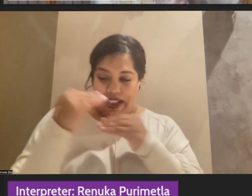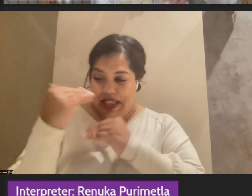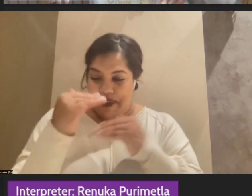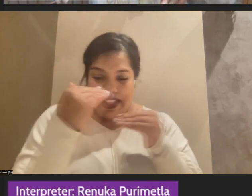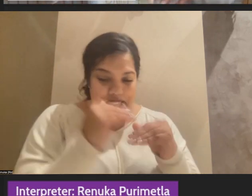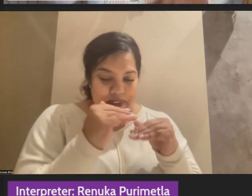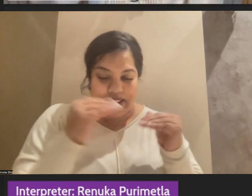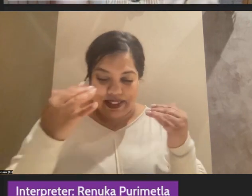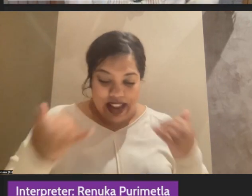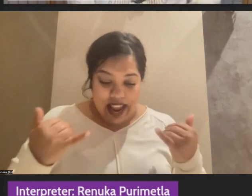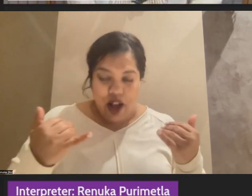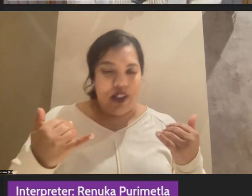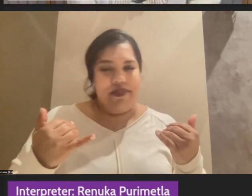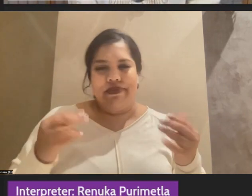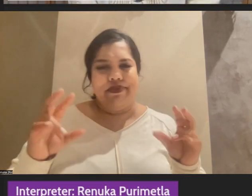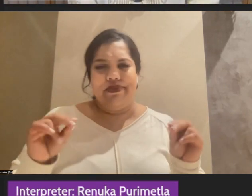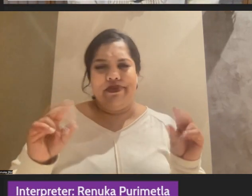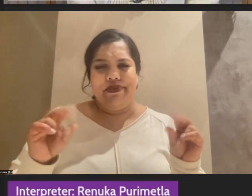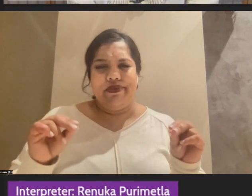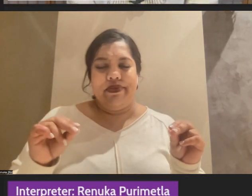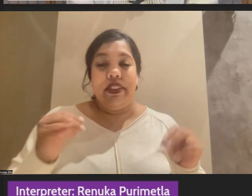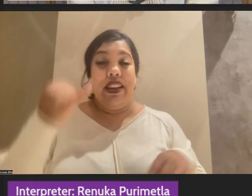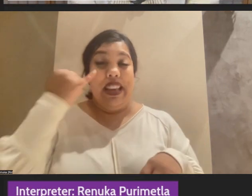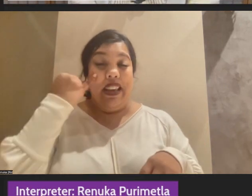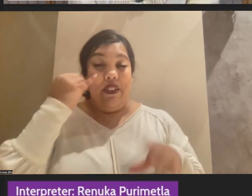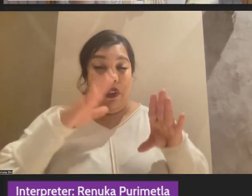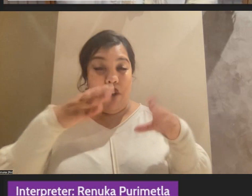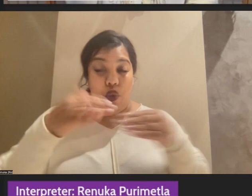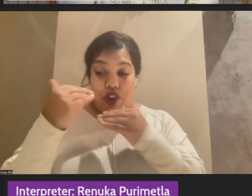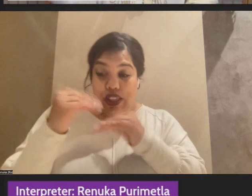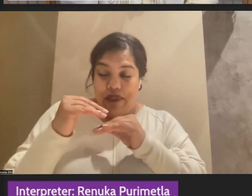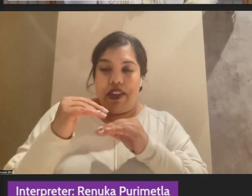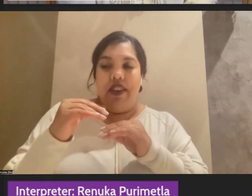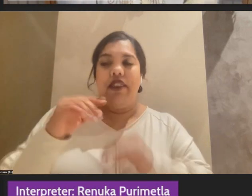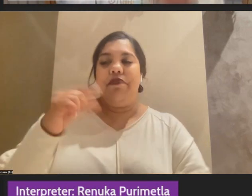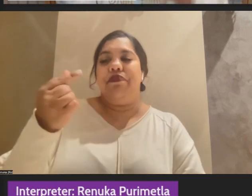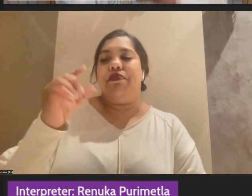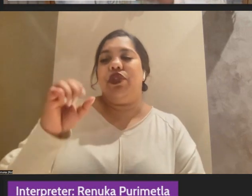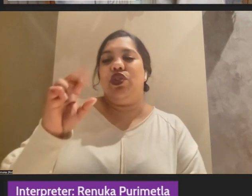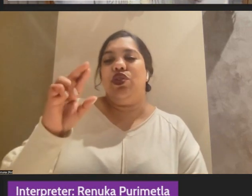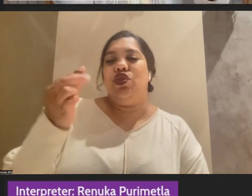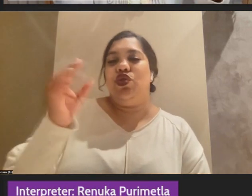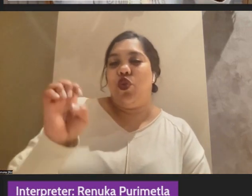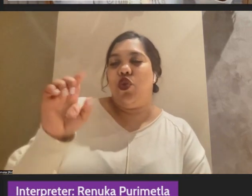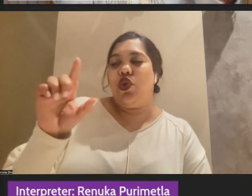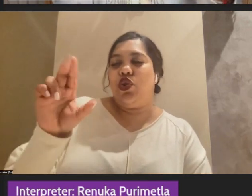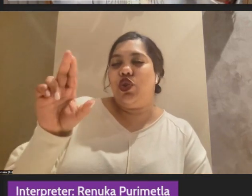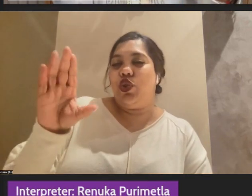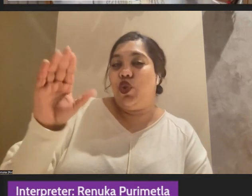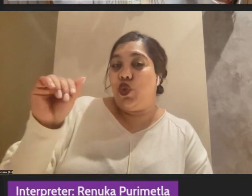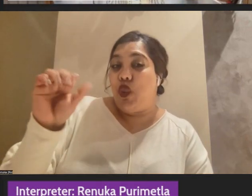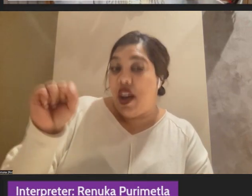If it was, then George Lucas would have never made Star Wars, because the limits of the actual should